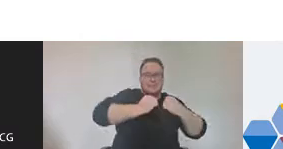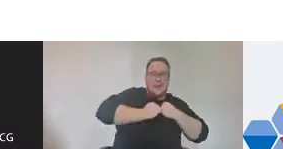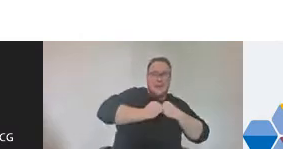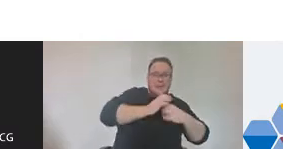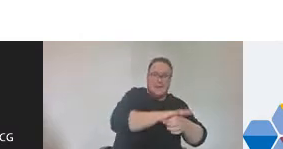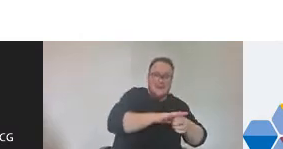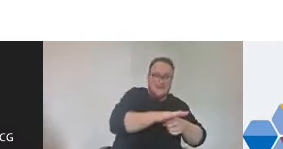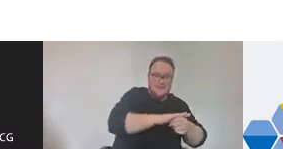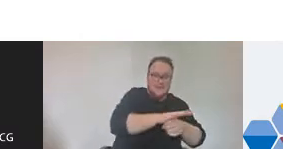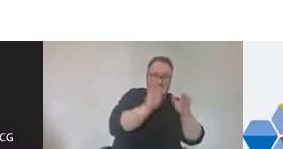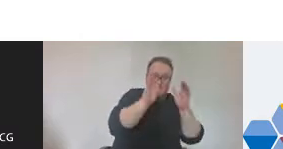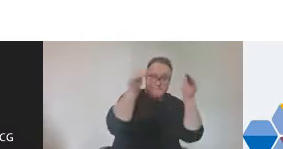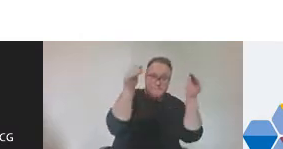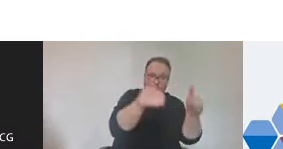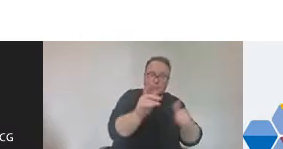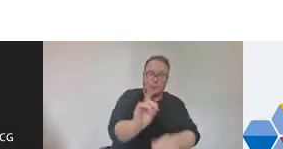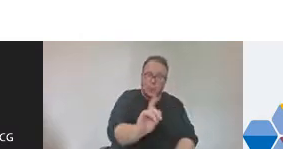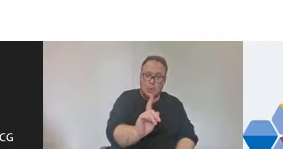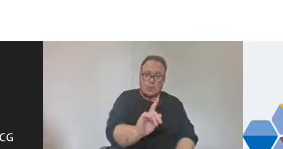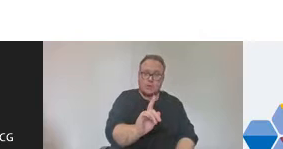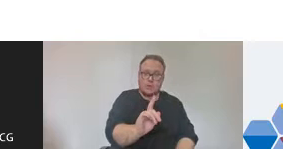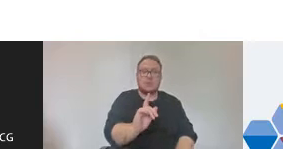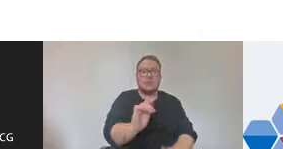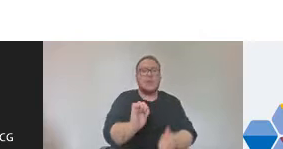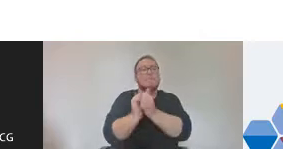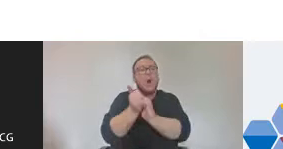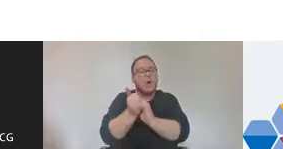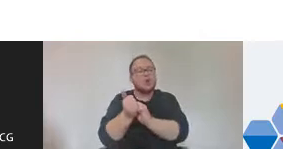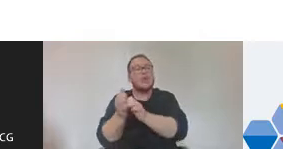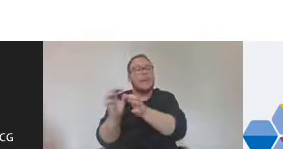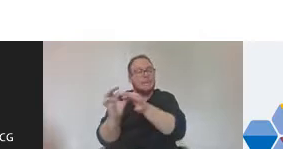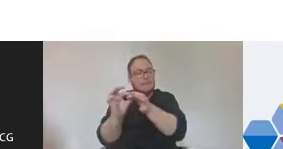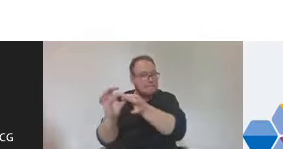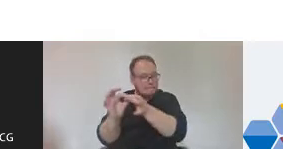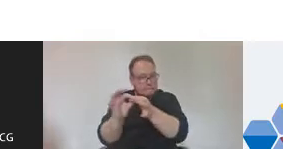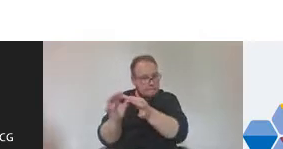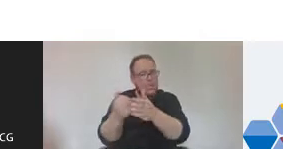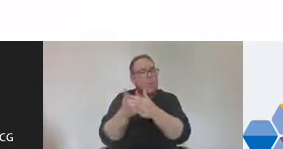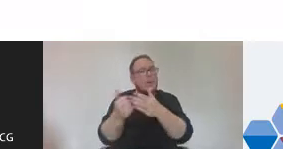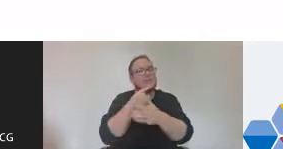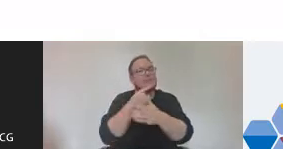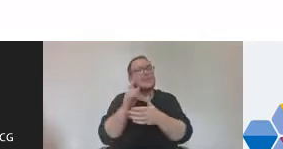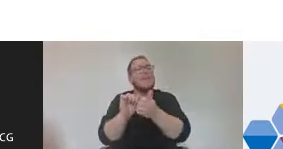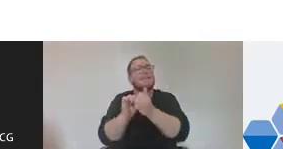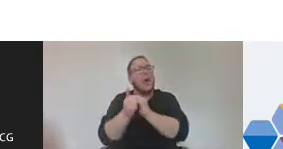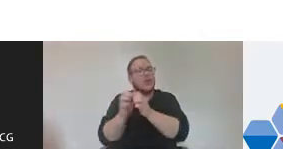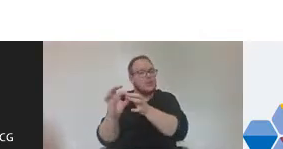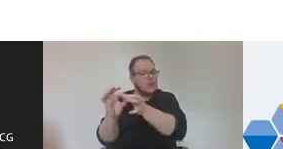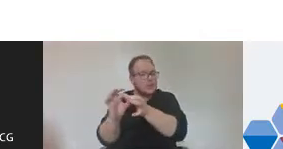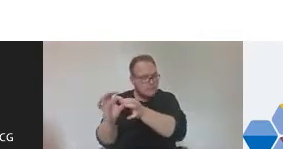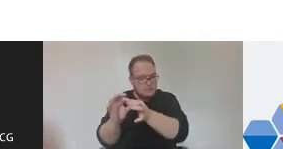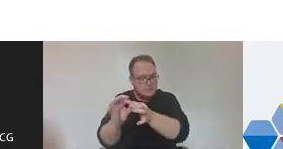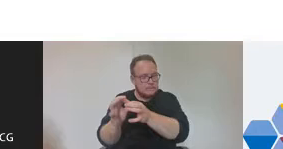focus is around the partnership, and in fact we've always called it a partnership, locality and